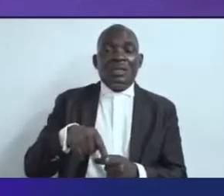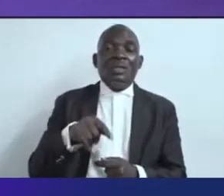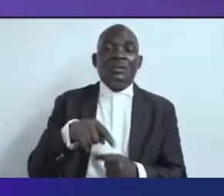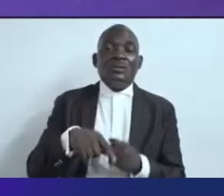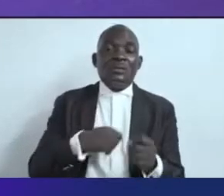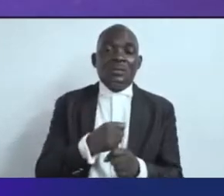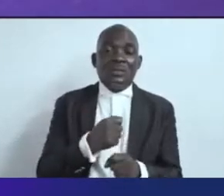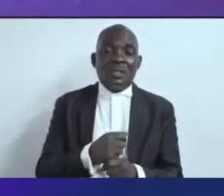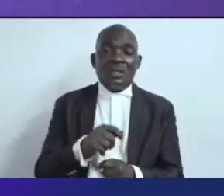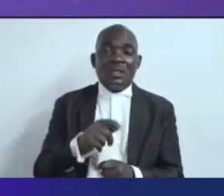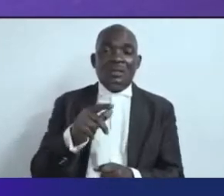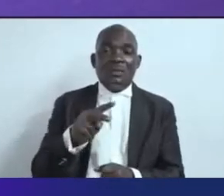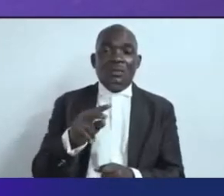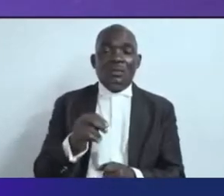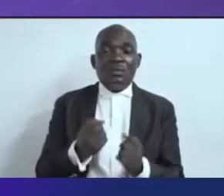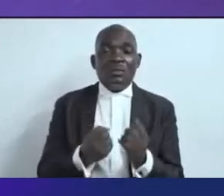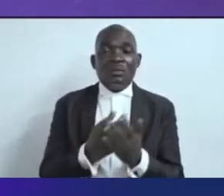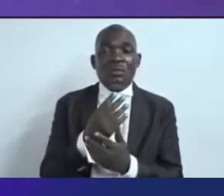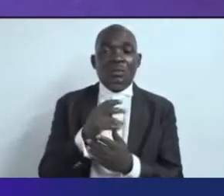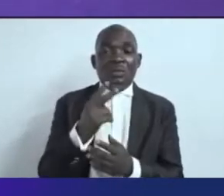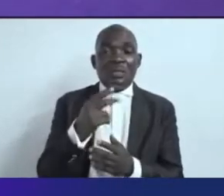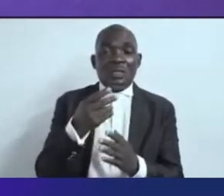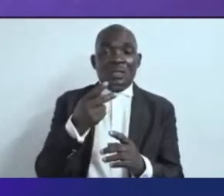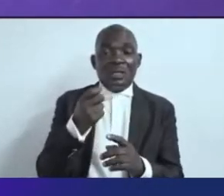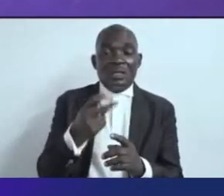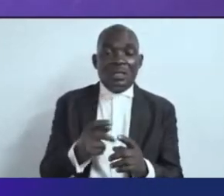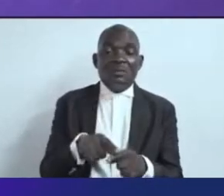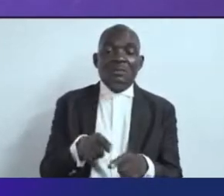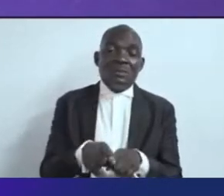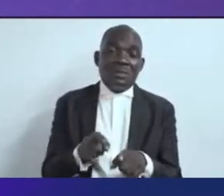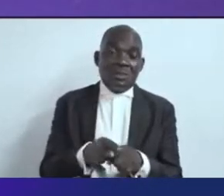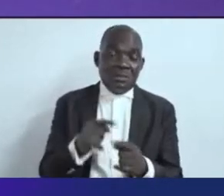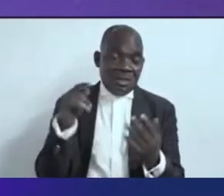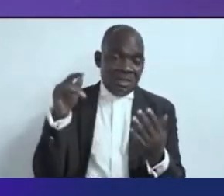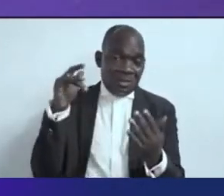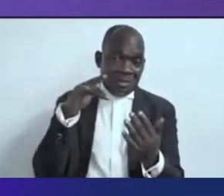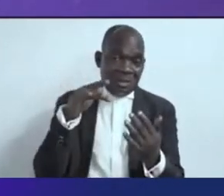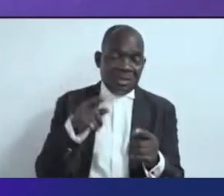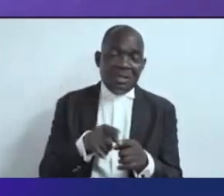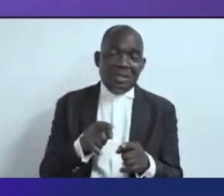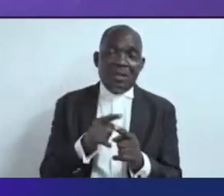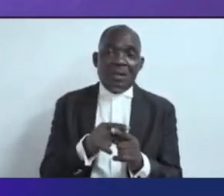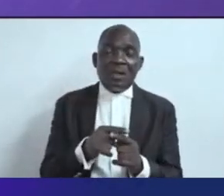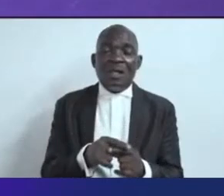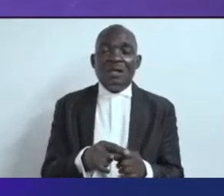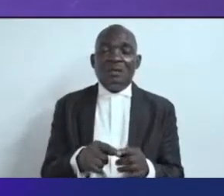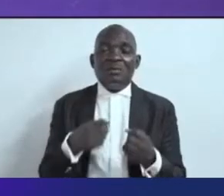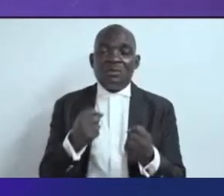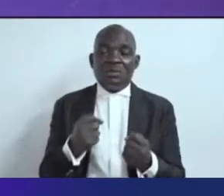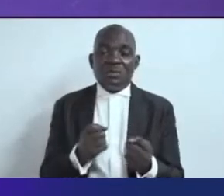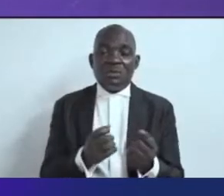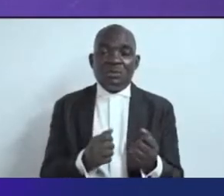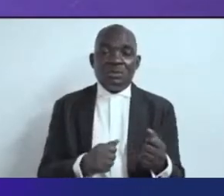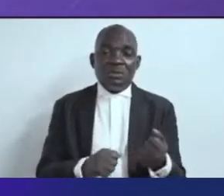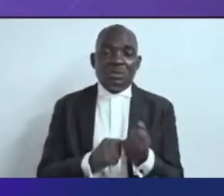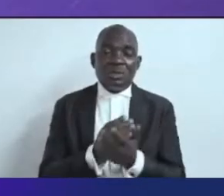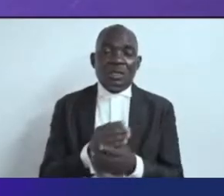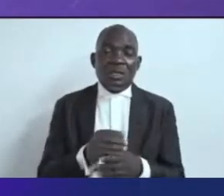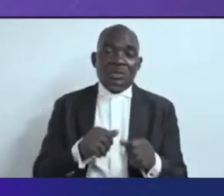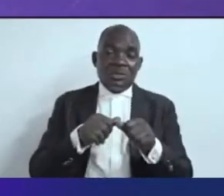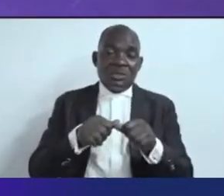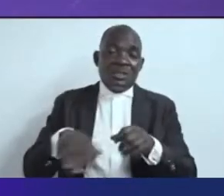year. Growth in the second half of the year is also expected to be firm, supported by sustained